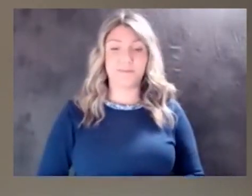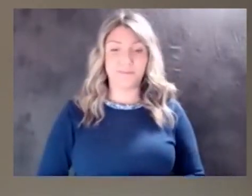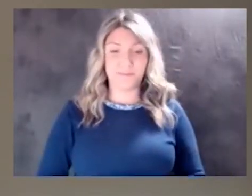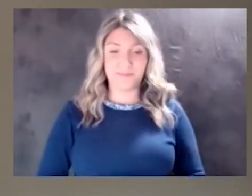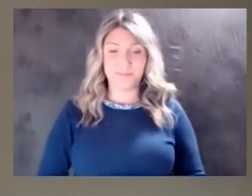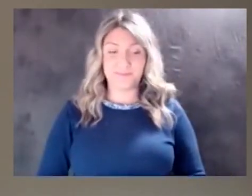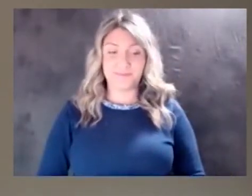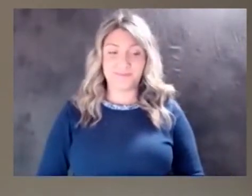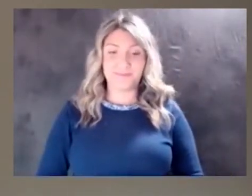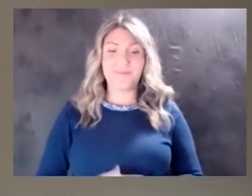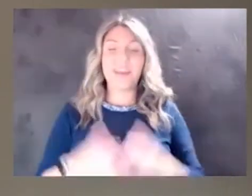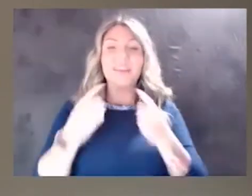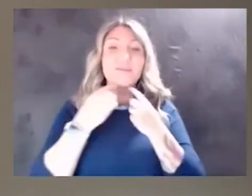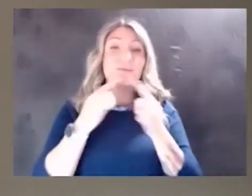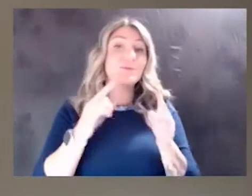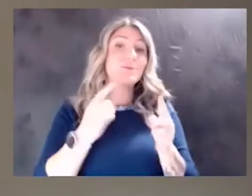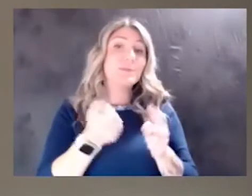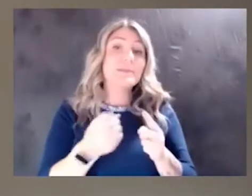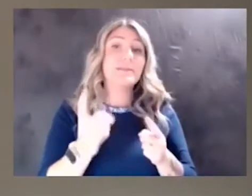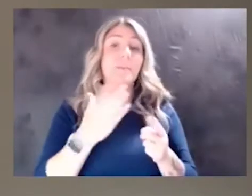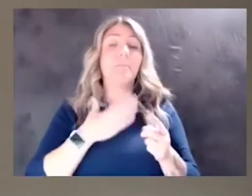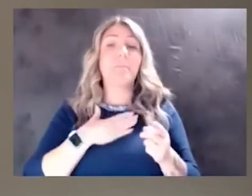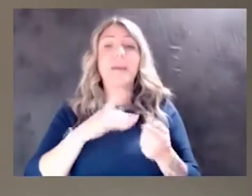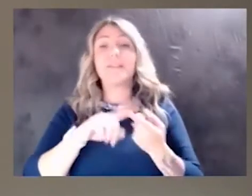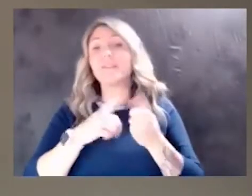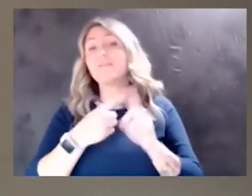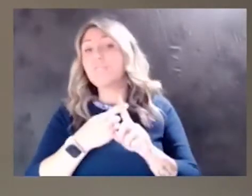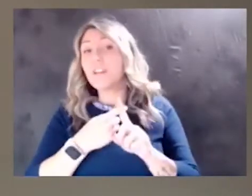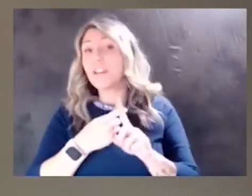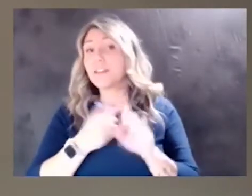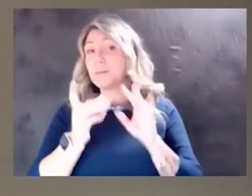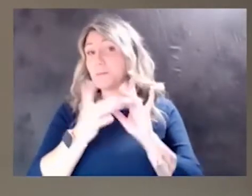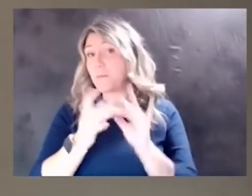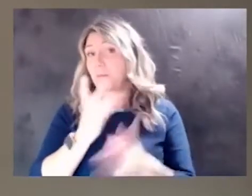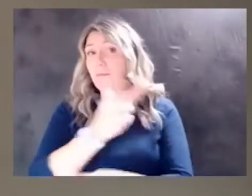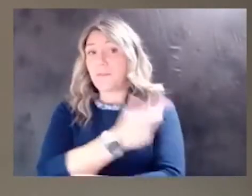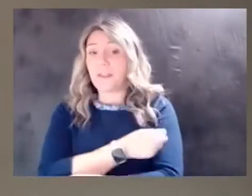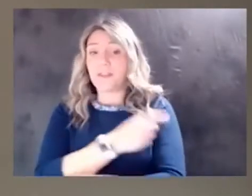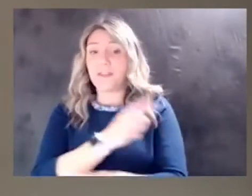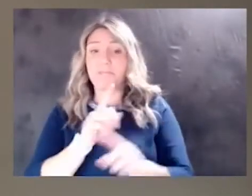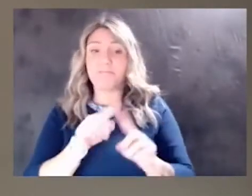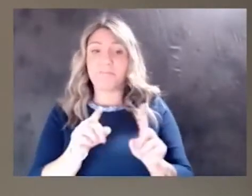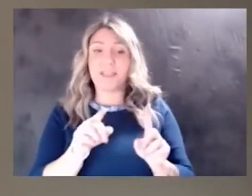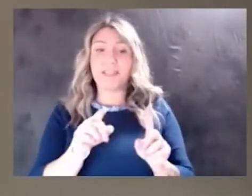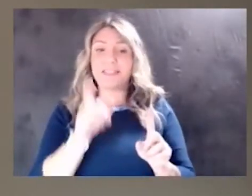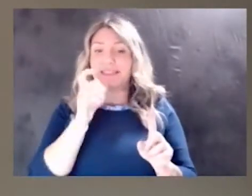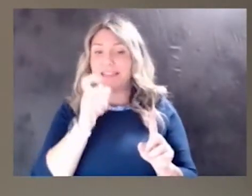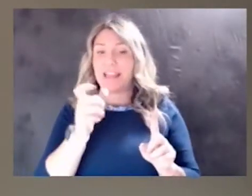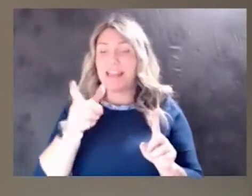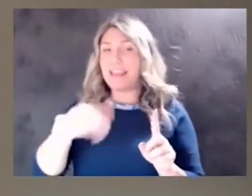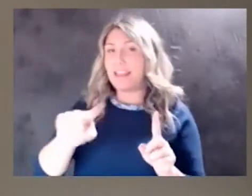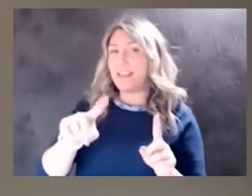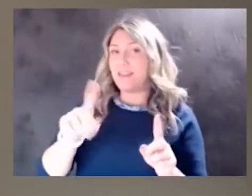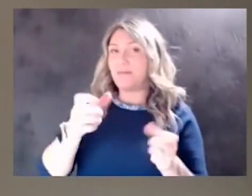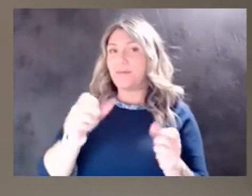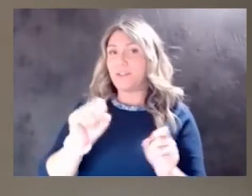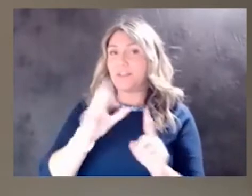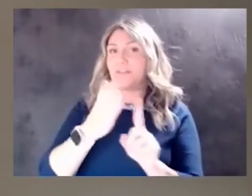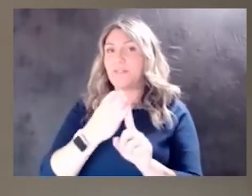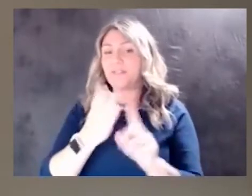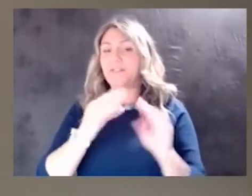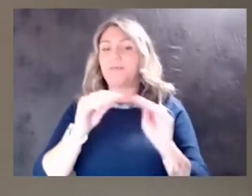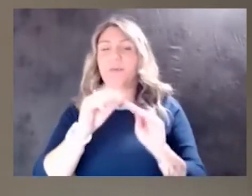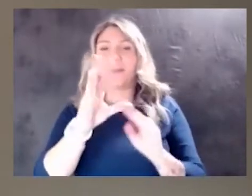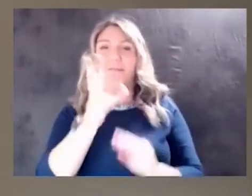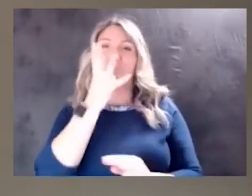Well, I've told some of my friends about getting vaccinated, but it's not them that I've been trying to convince. It's more their parents,